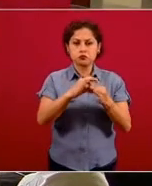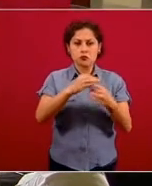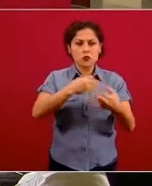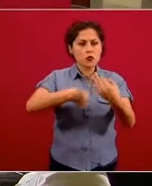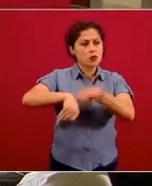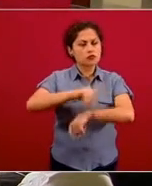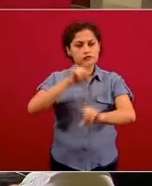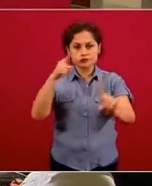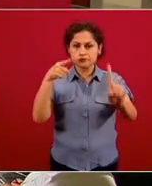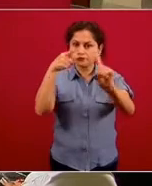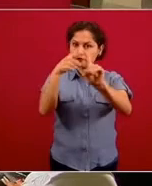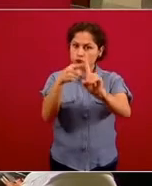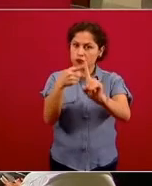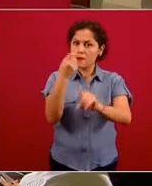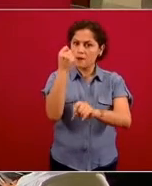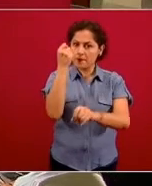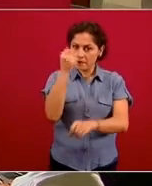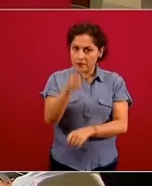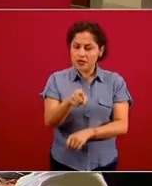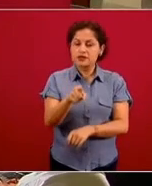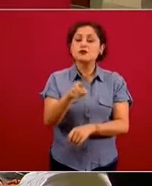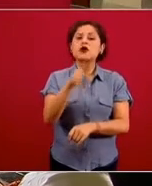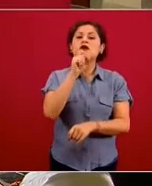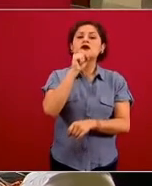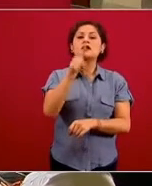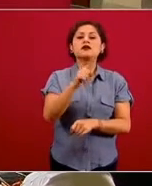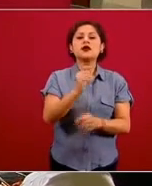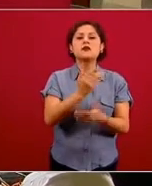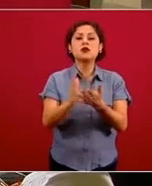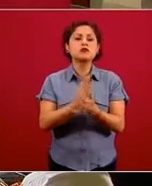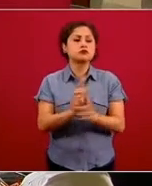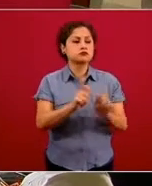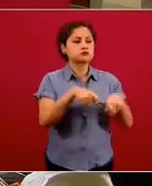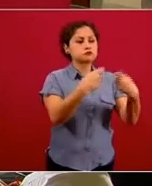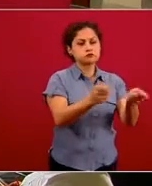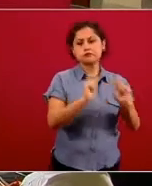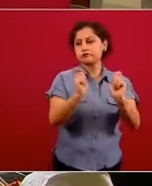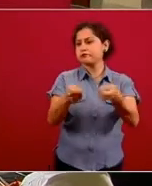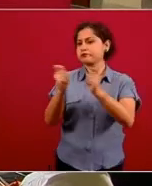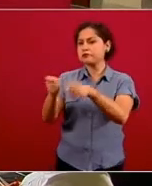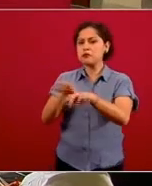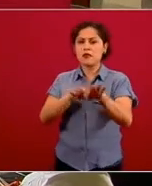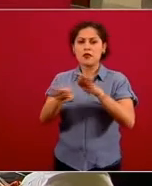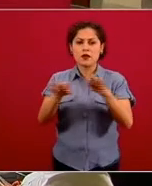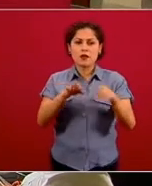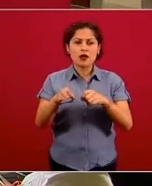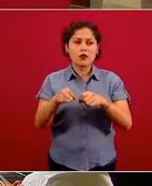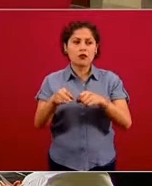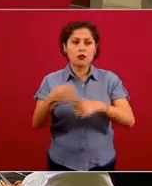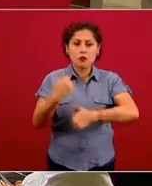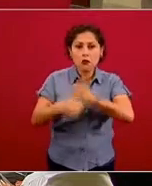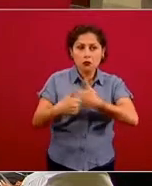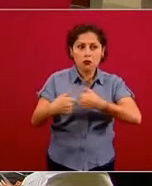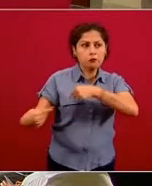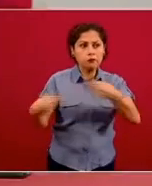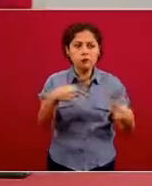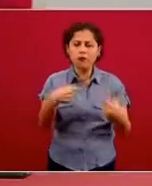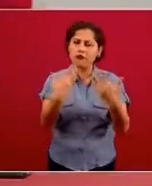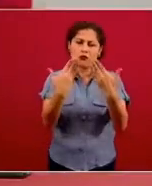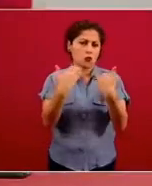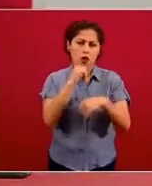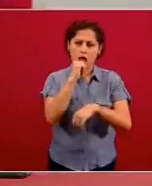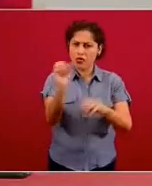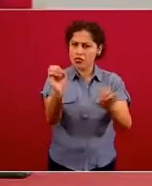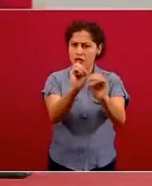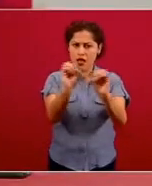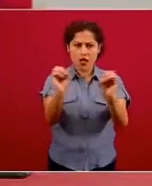So we're collaborating, we have the same purpose, we're working together. It's not a competition. There's no